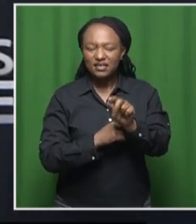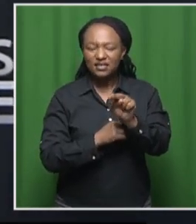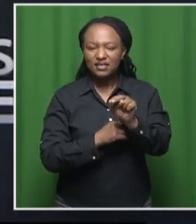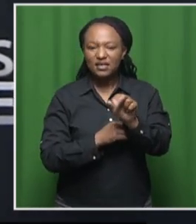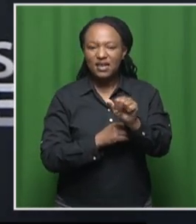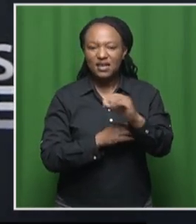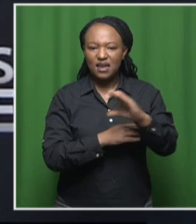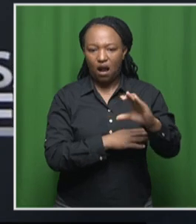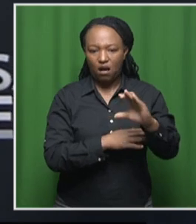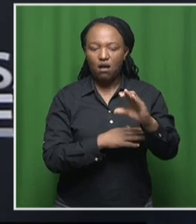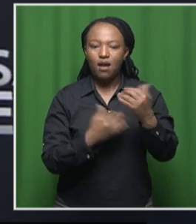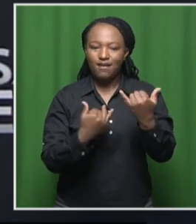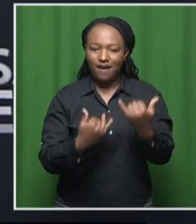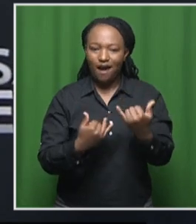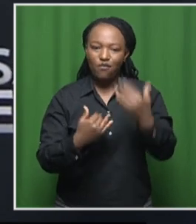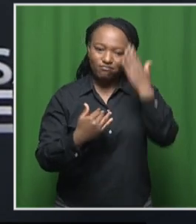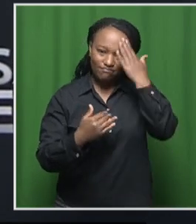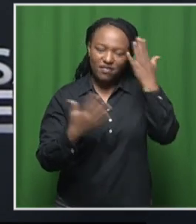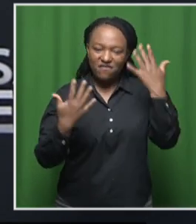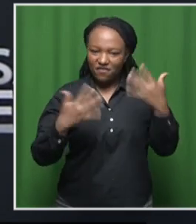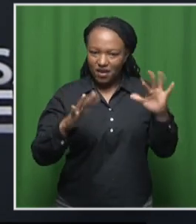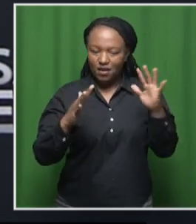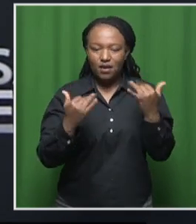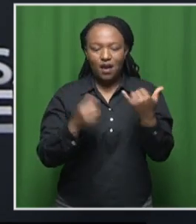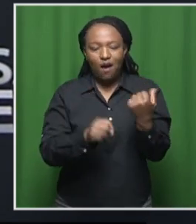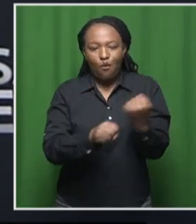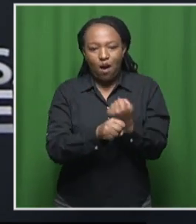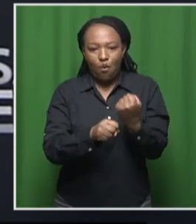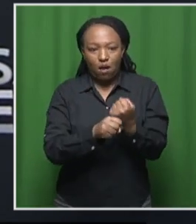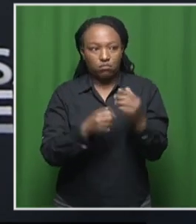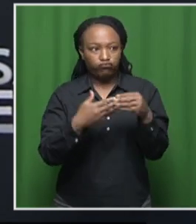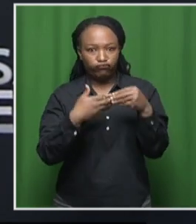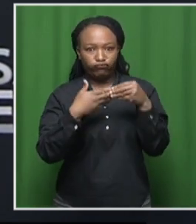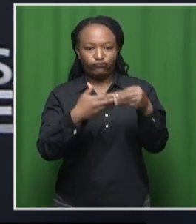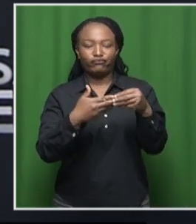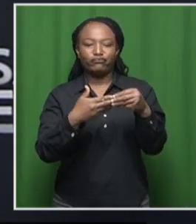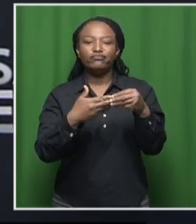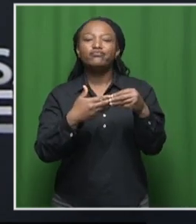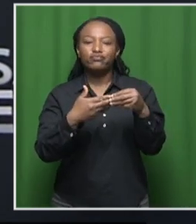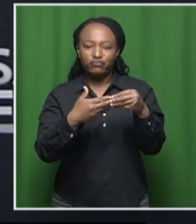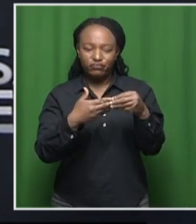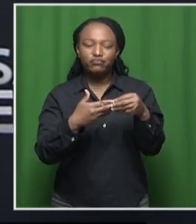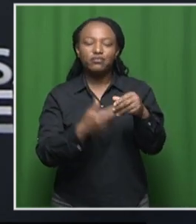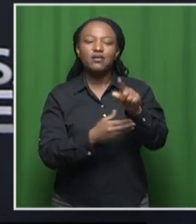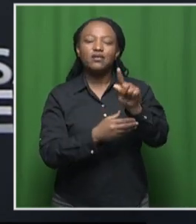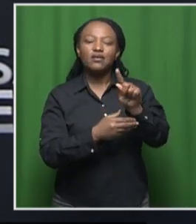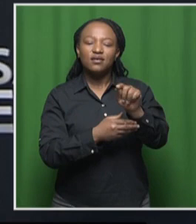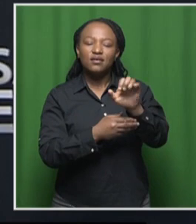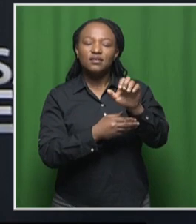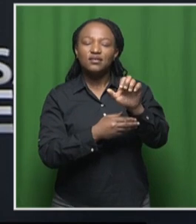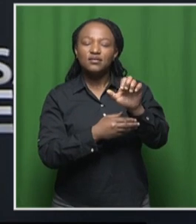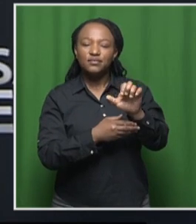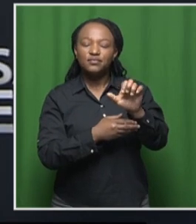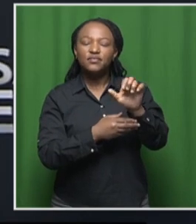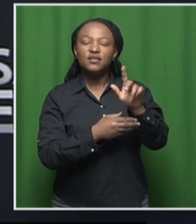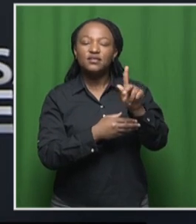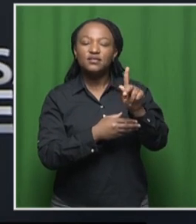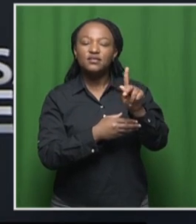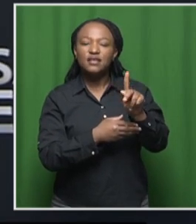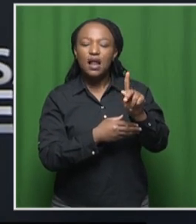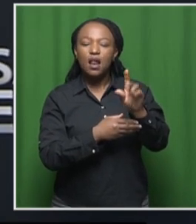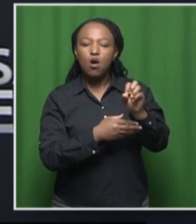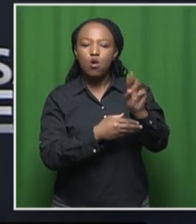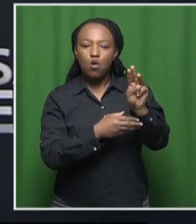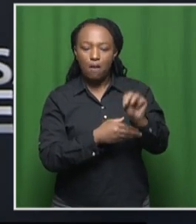and thrust of technology. She's leading in the organization of Telcom in OpenServe. And she's saying, you know